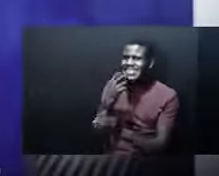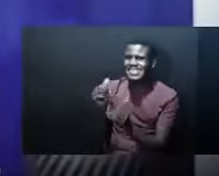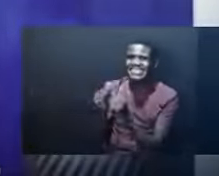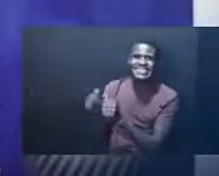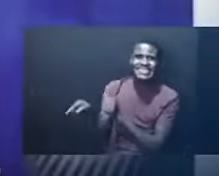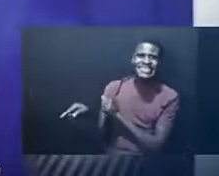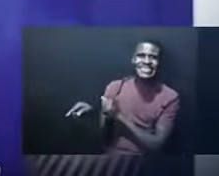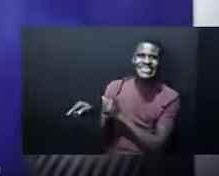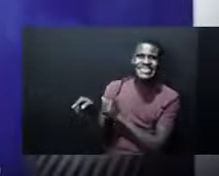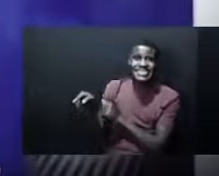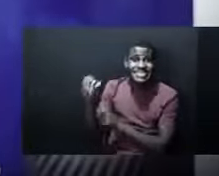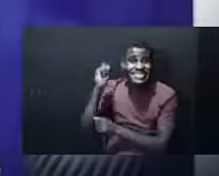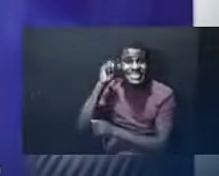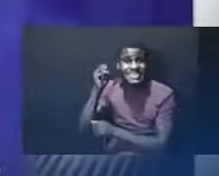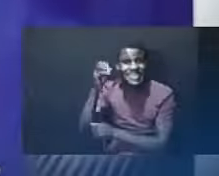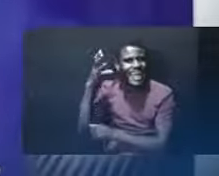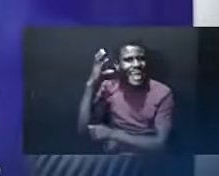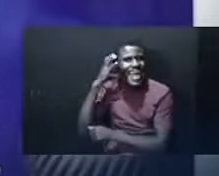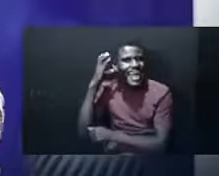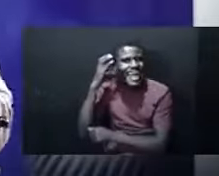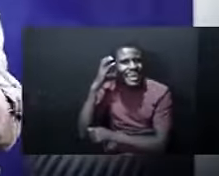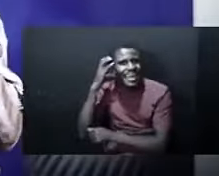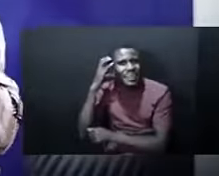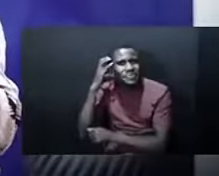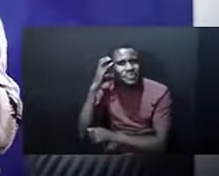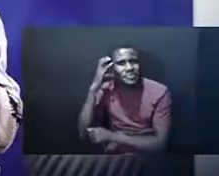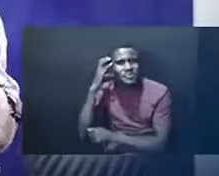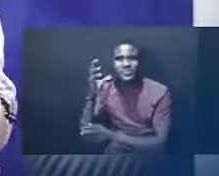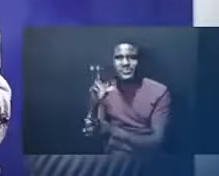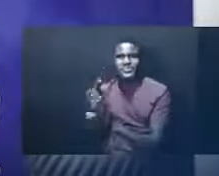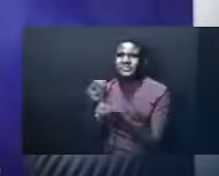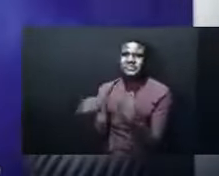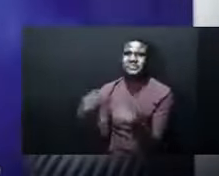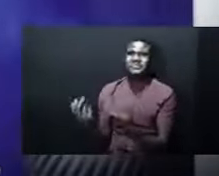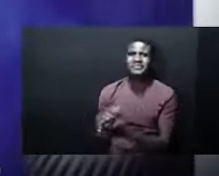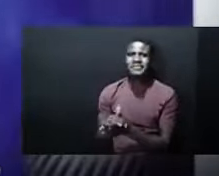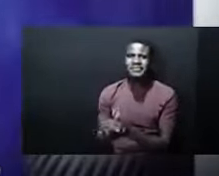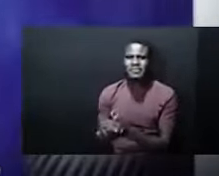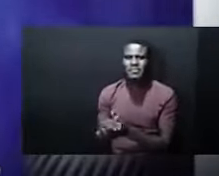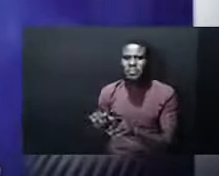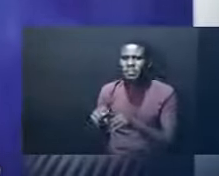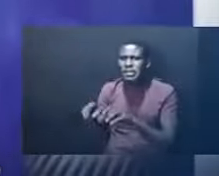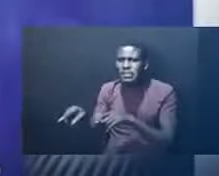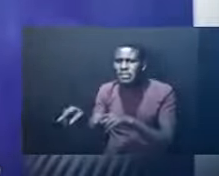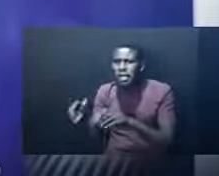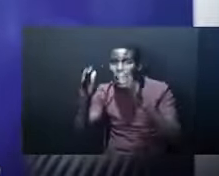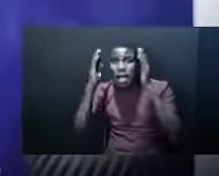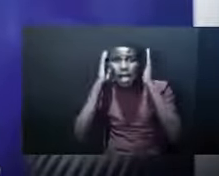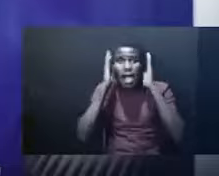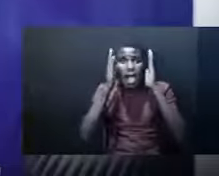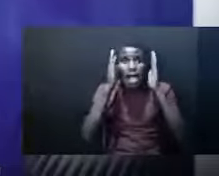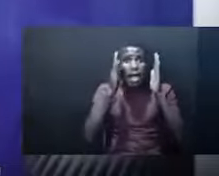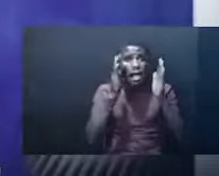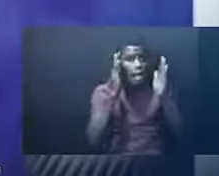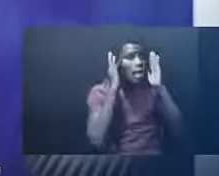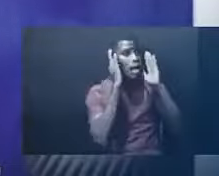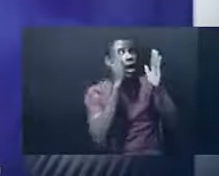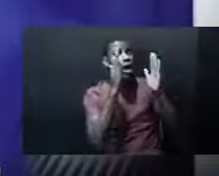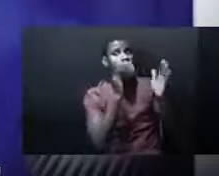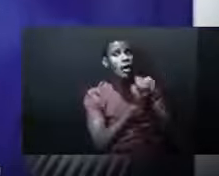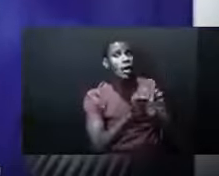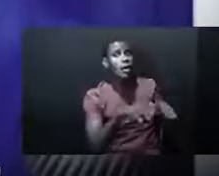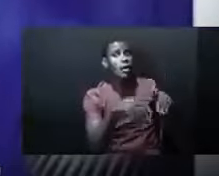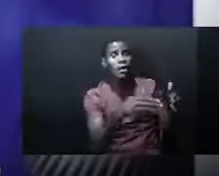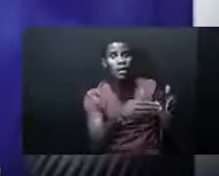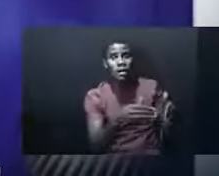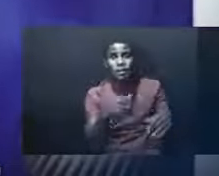spoke. She heard. Not problem. But the concentration she gave caused her to